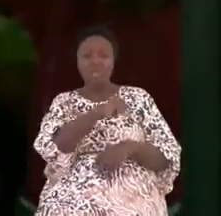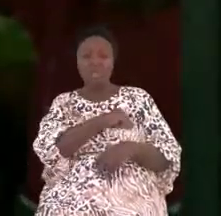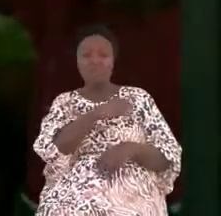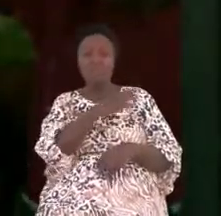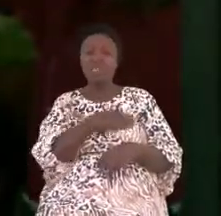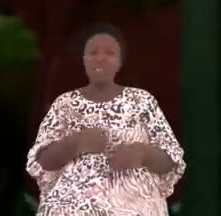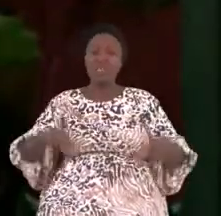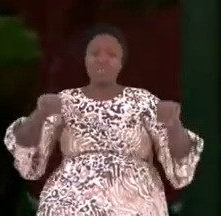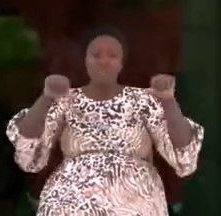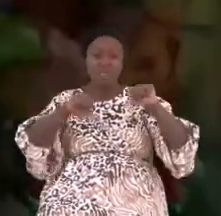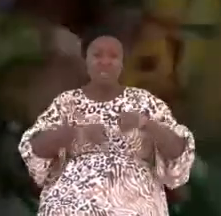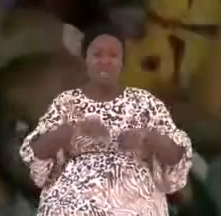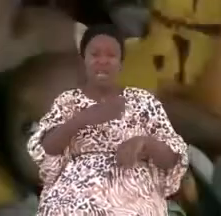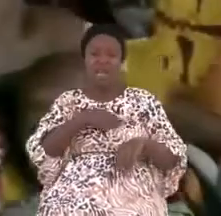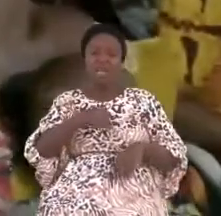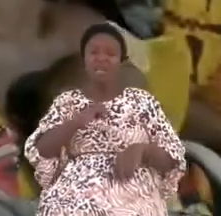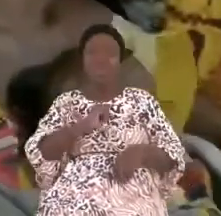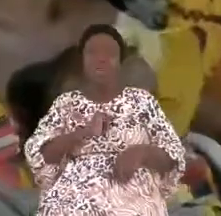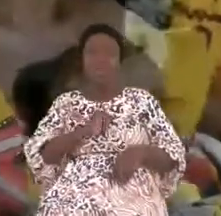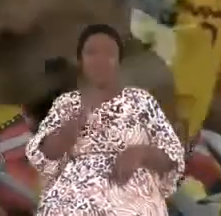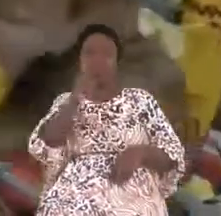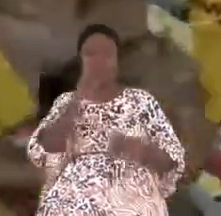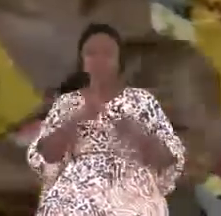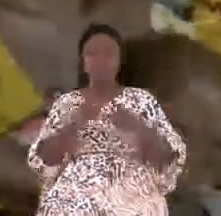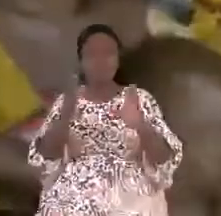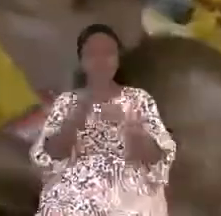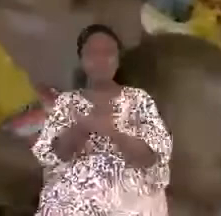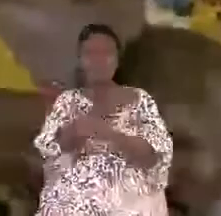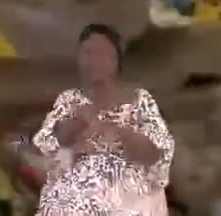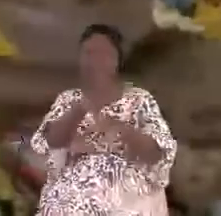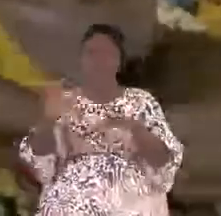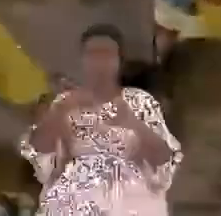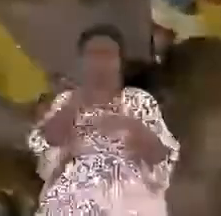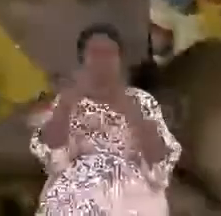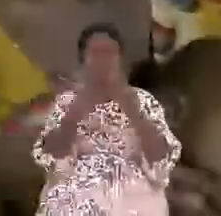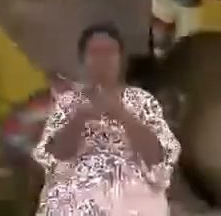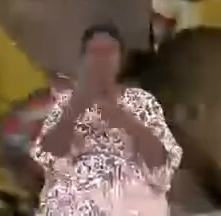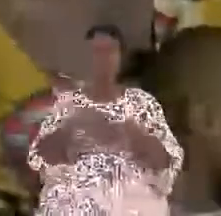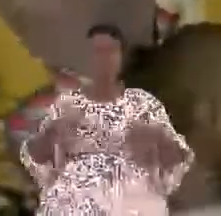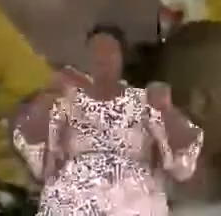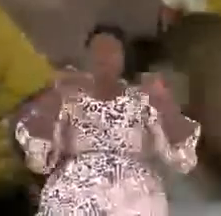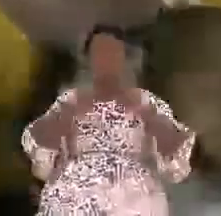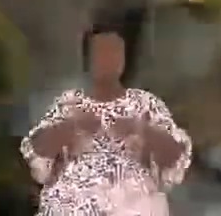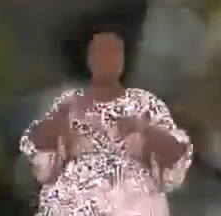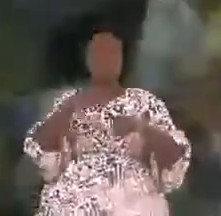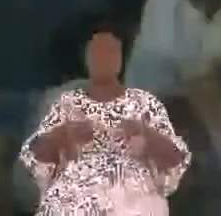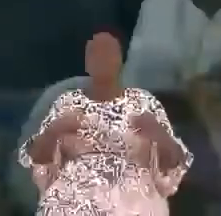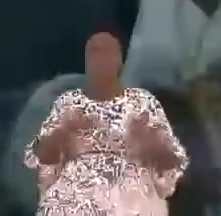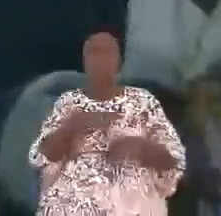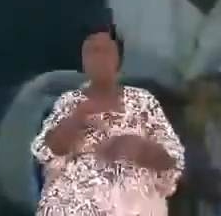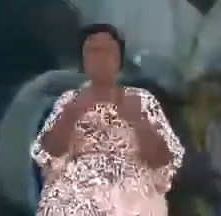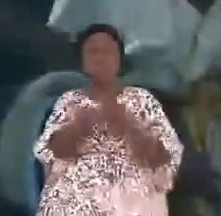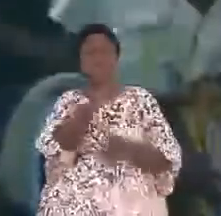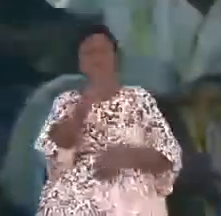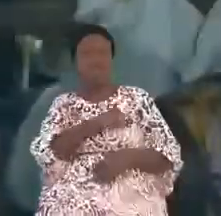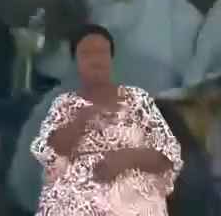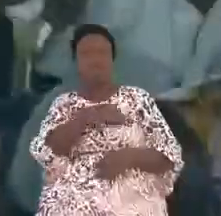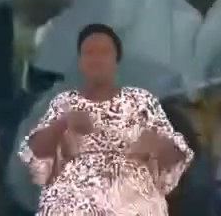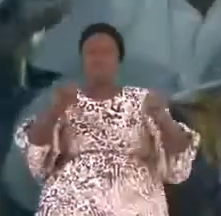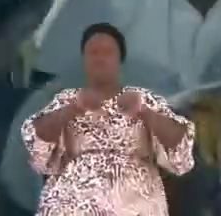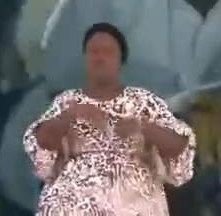want you to take away all the guilt and condemnation of my sin and set me